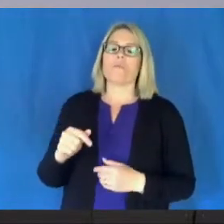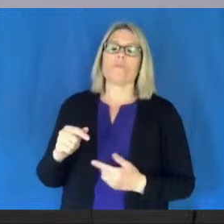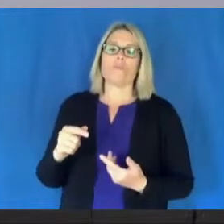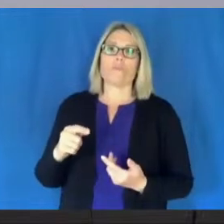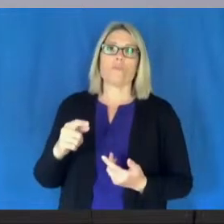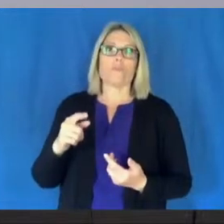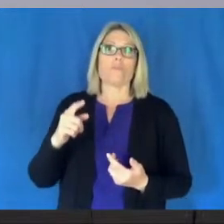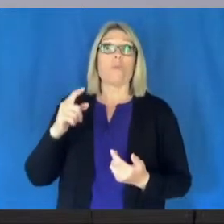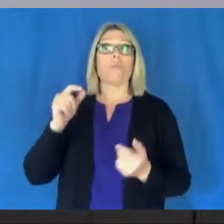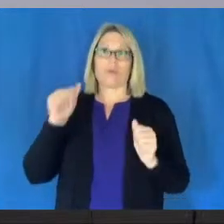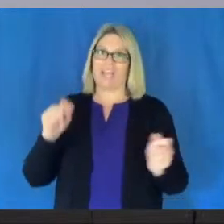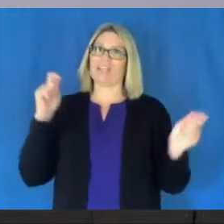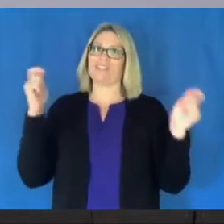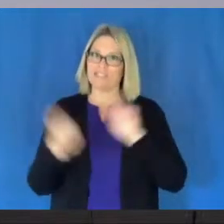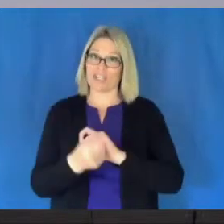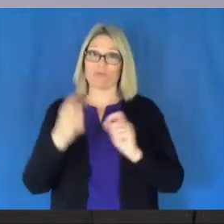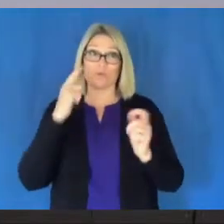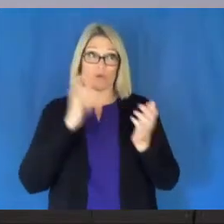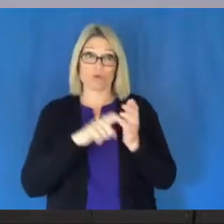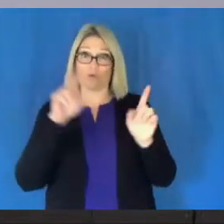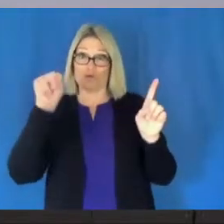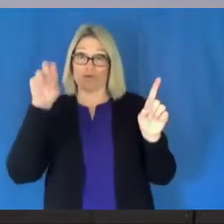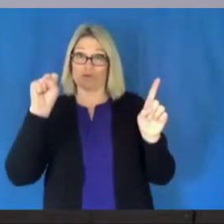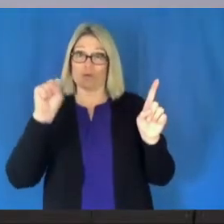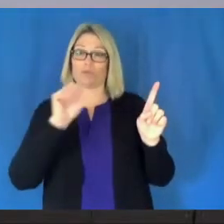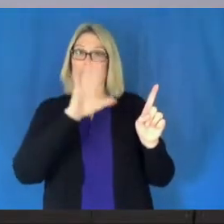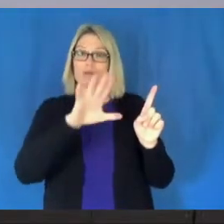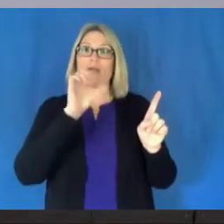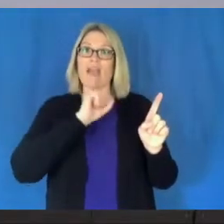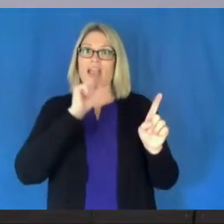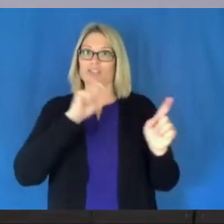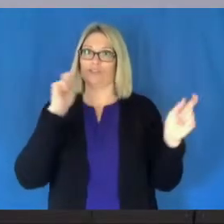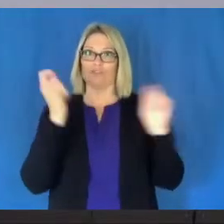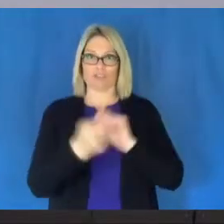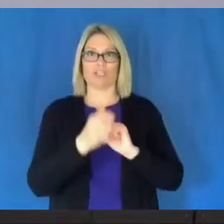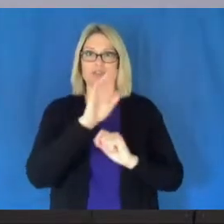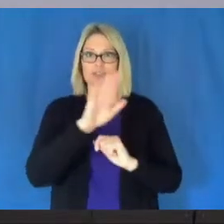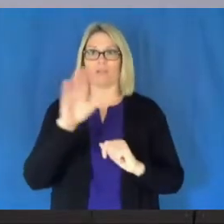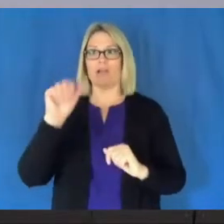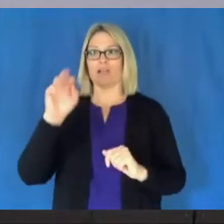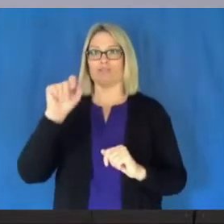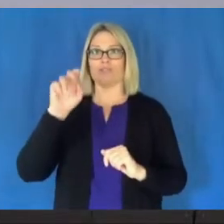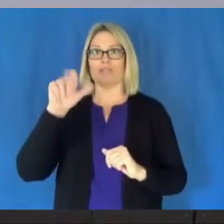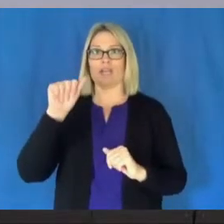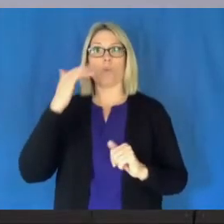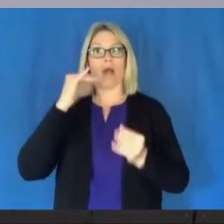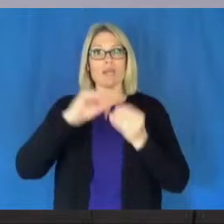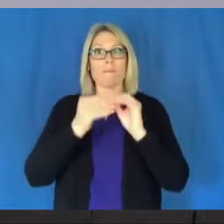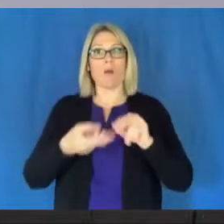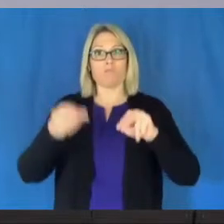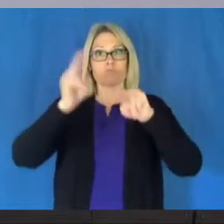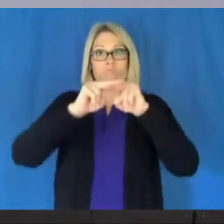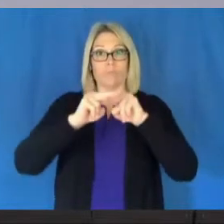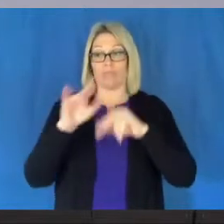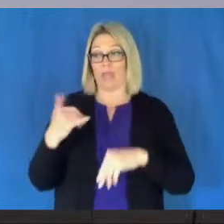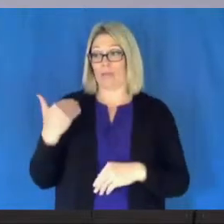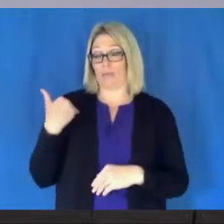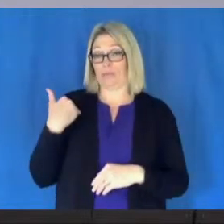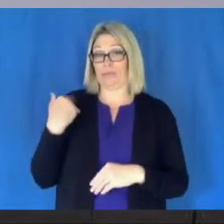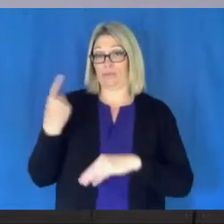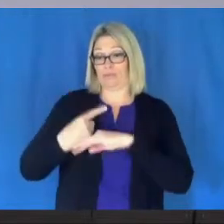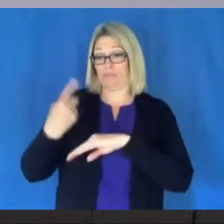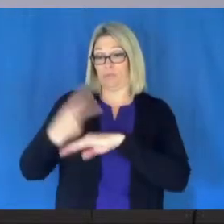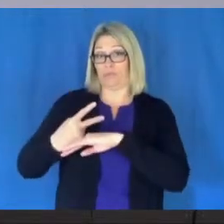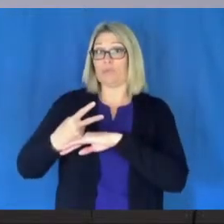quickly that can change in Nova Scotia, and they adjusted their age of AstraZeneca accordingly in the last number of days.